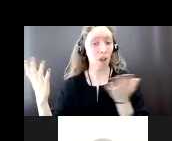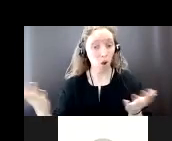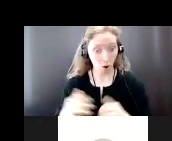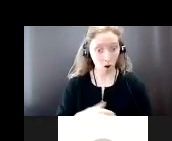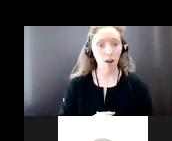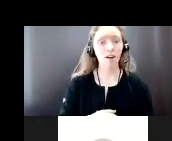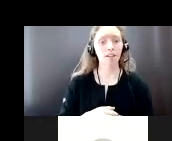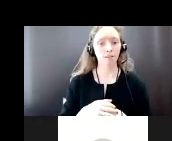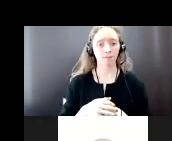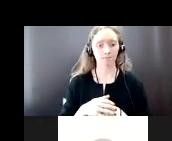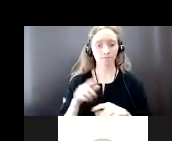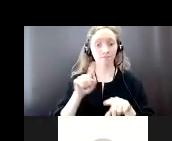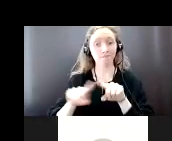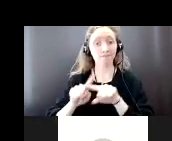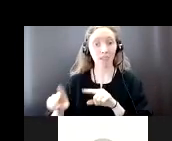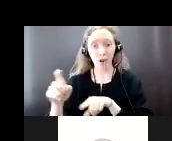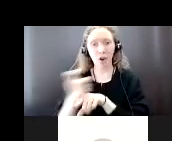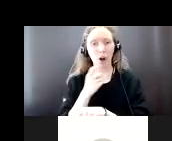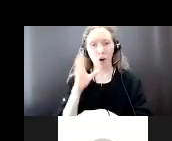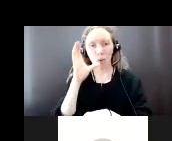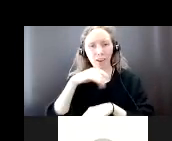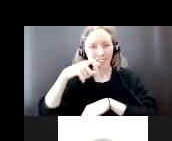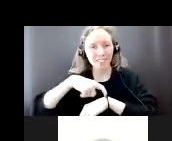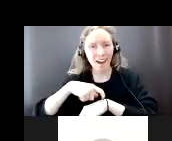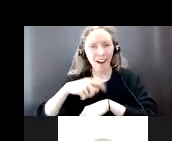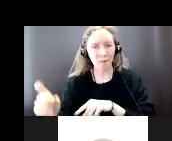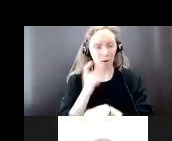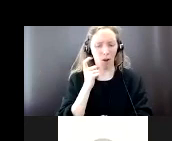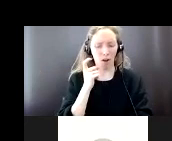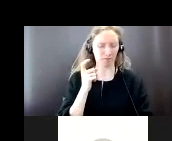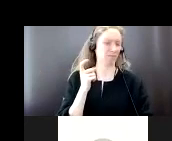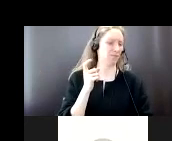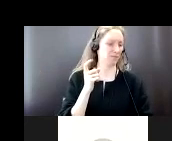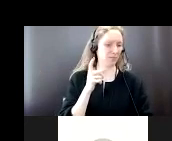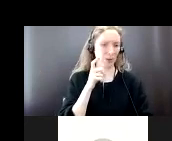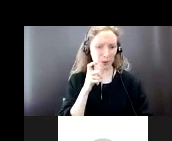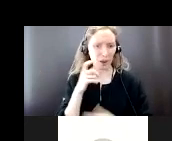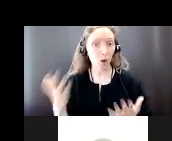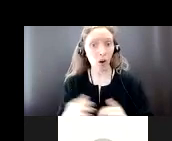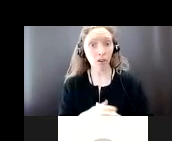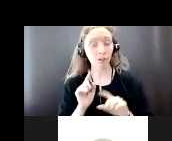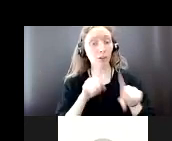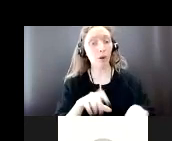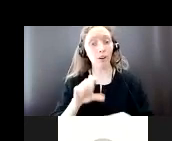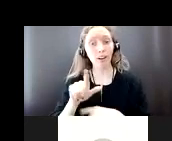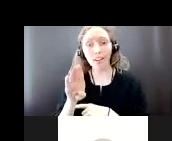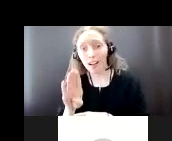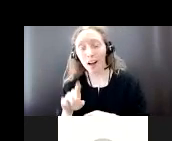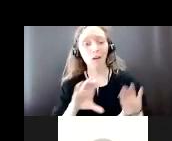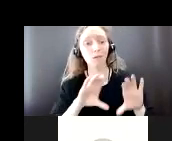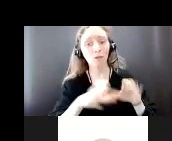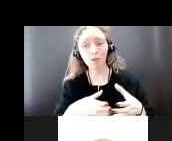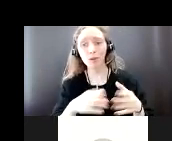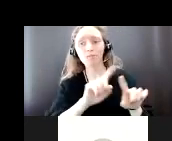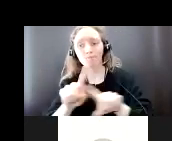club, you go to something and you get approached. And then of course, there's mail. You get these things via Canada Post.